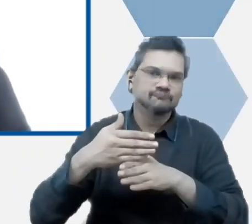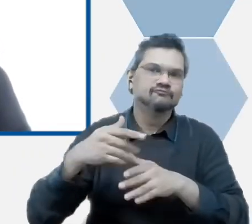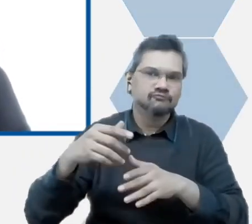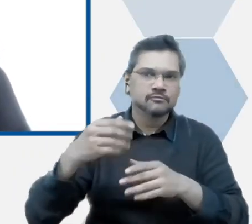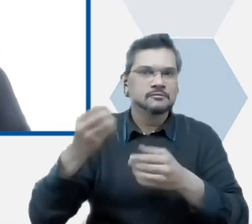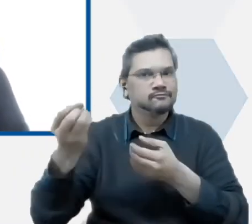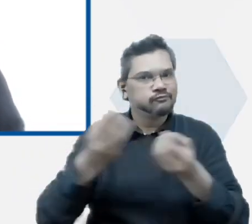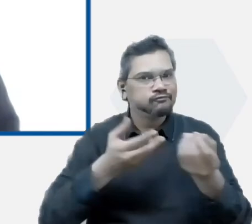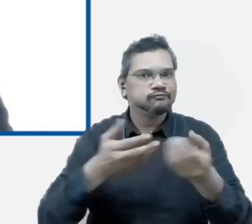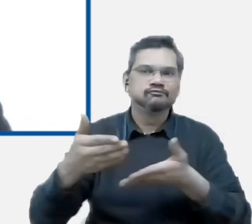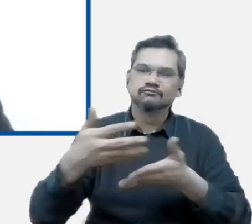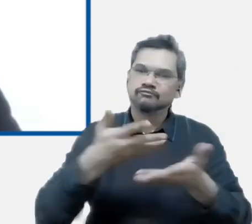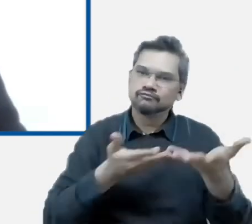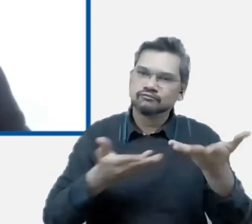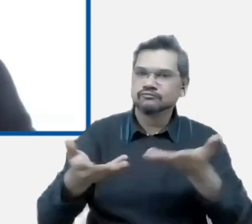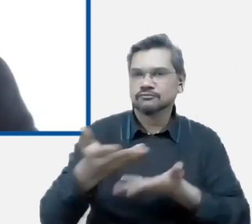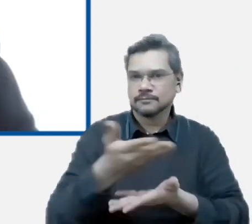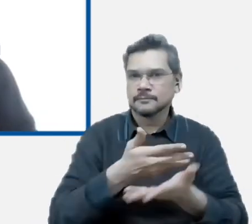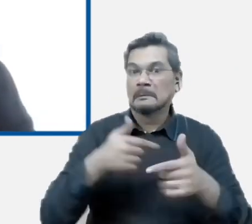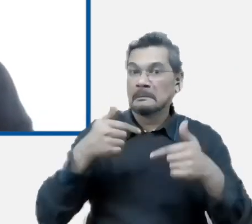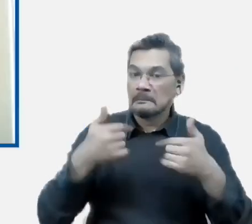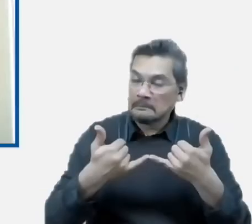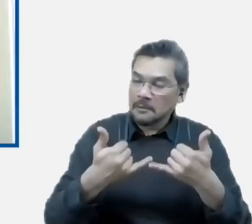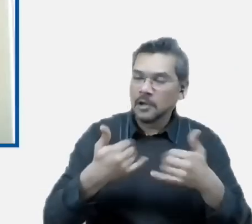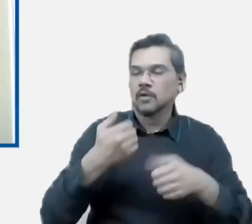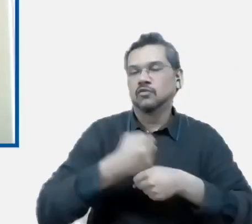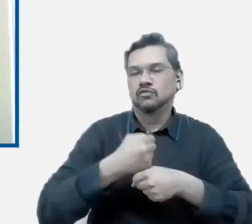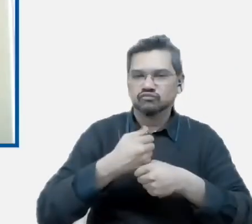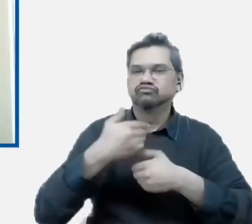it, Mr. Ramos. Thank you.